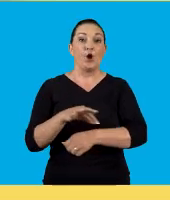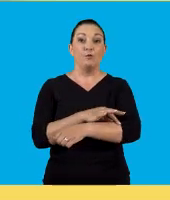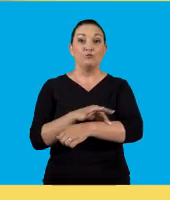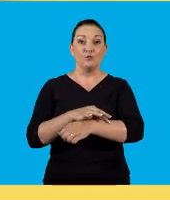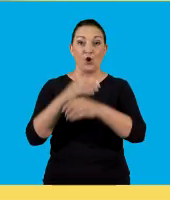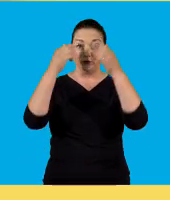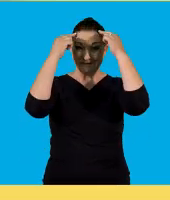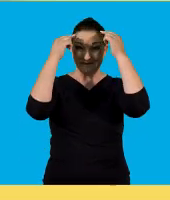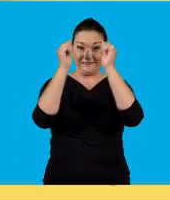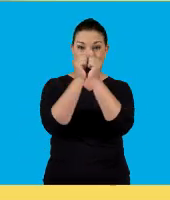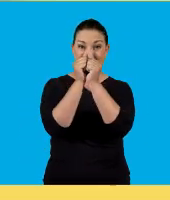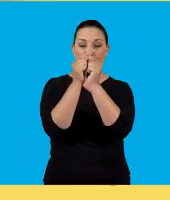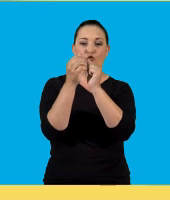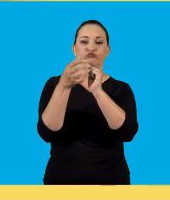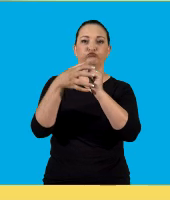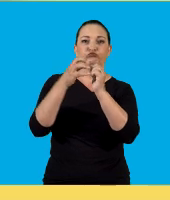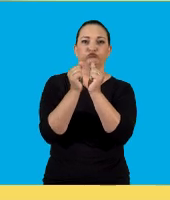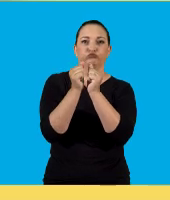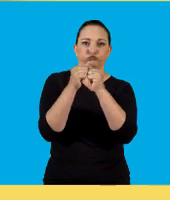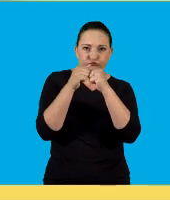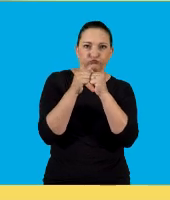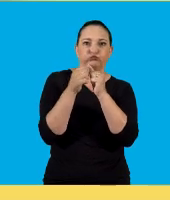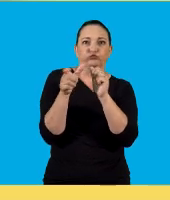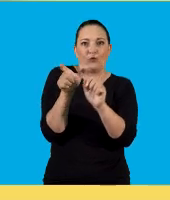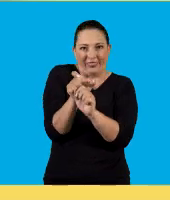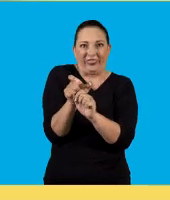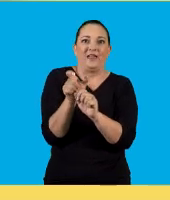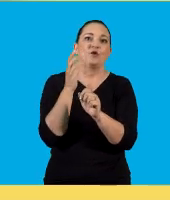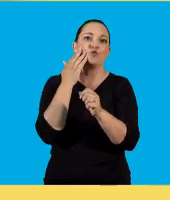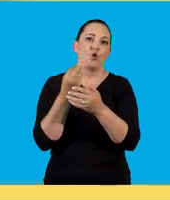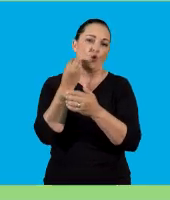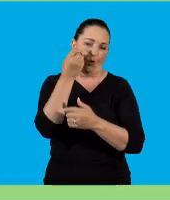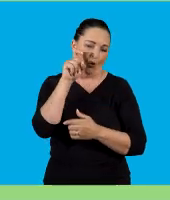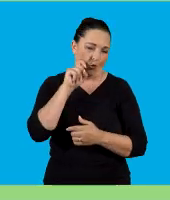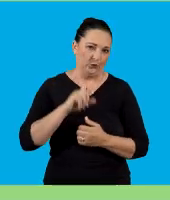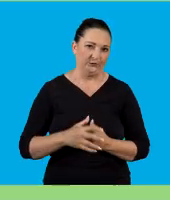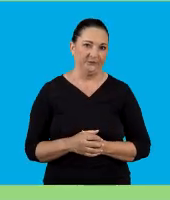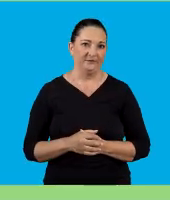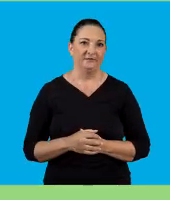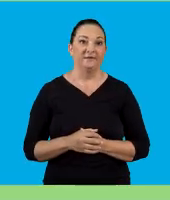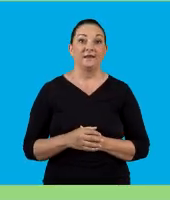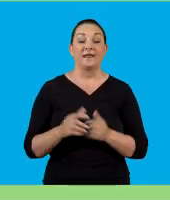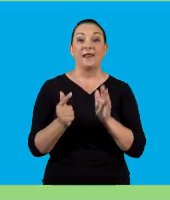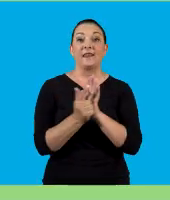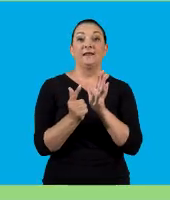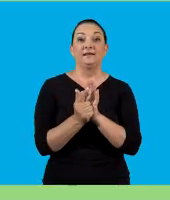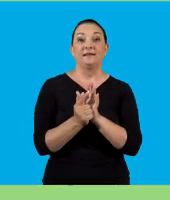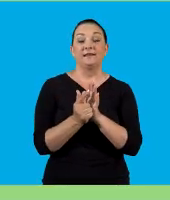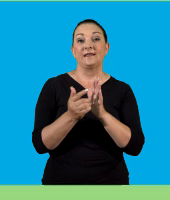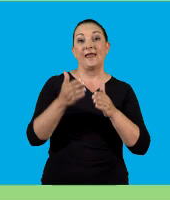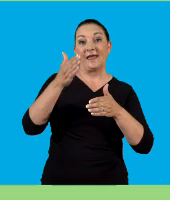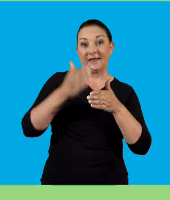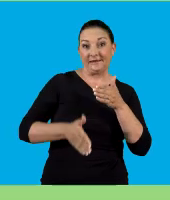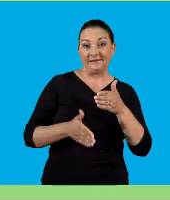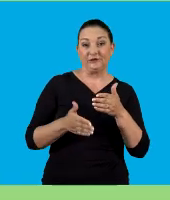Bones found in your skull grow together as you grow older. Now, by the end of the